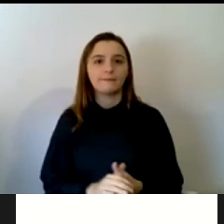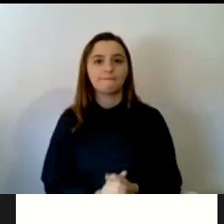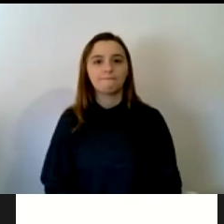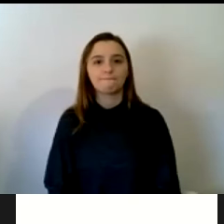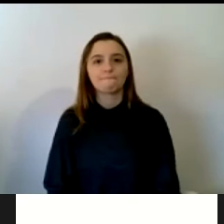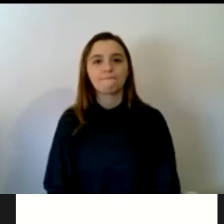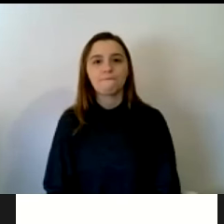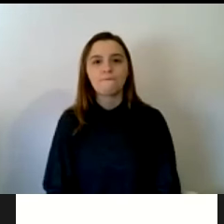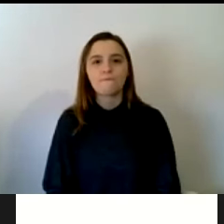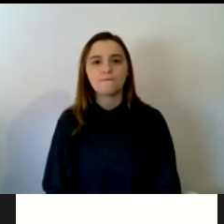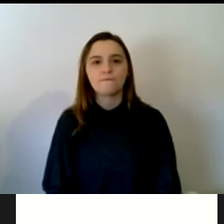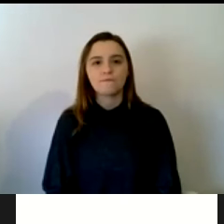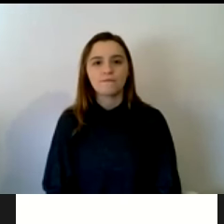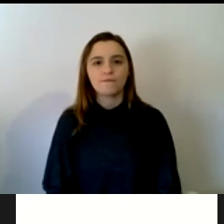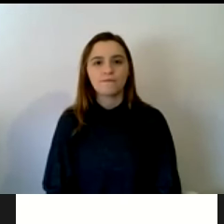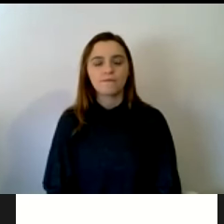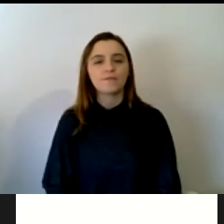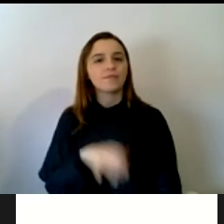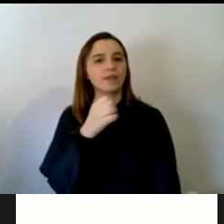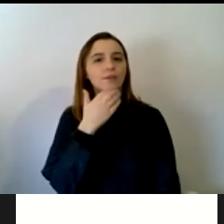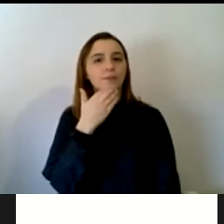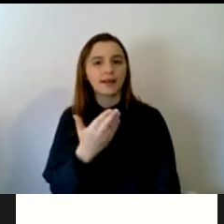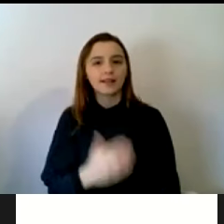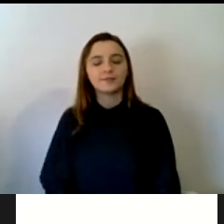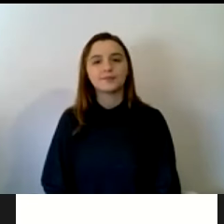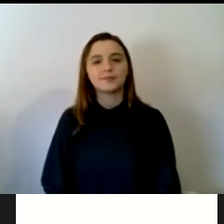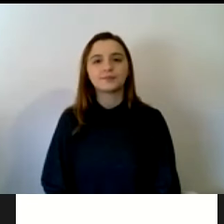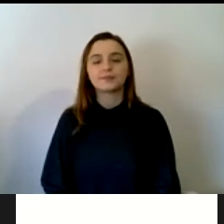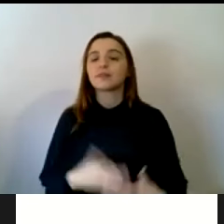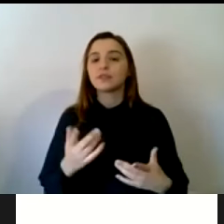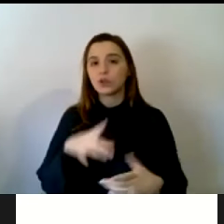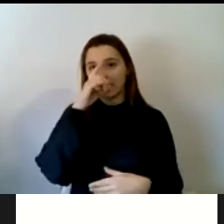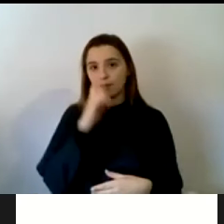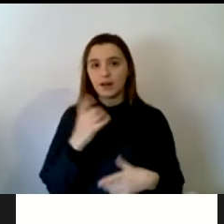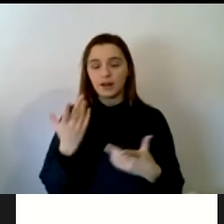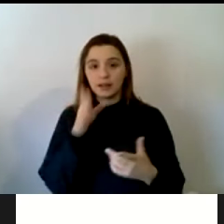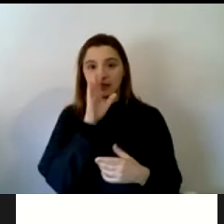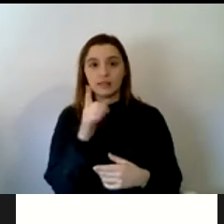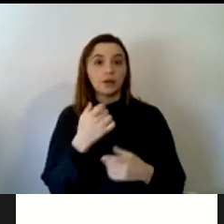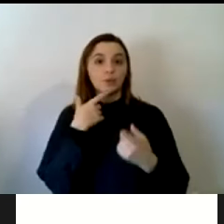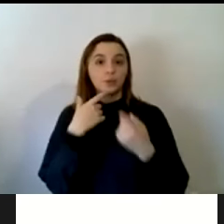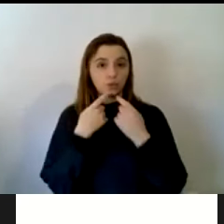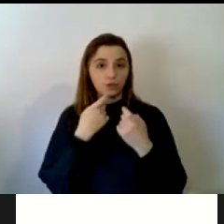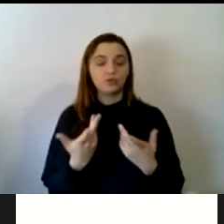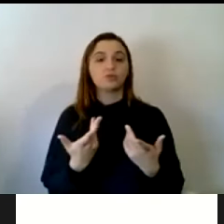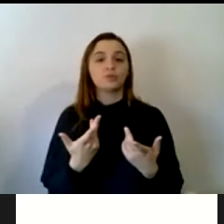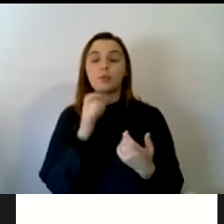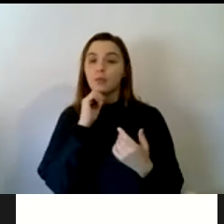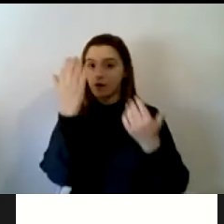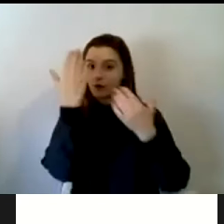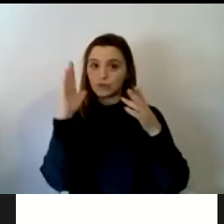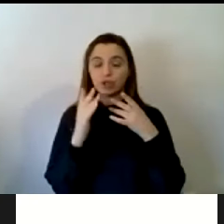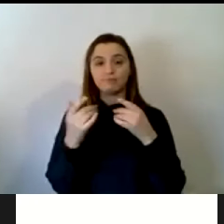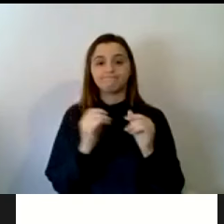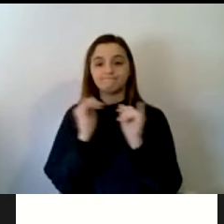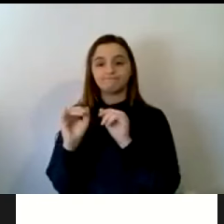you, Shoshana. And just a quick reminder that if you have any questions, feel free to write them in the Q&A and we will address